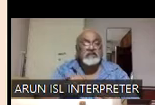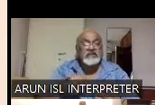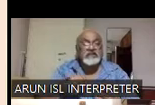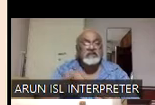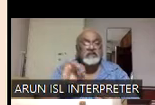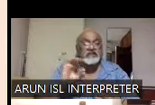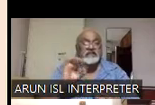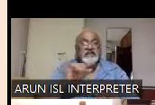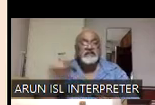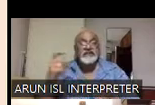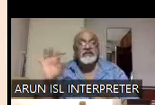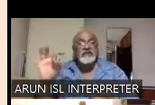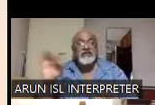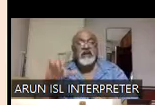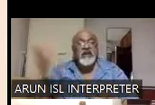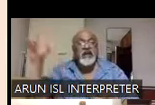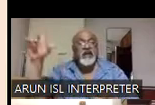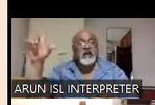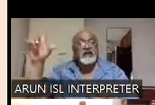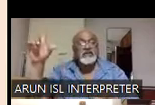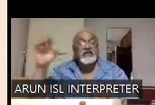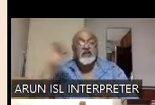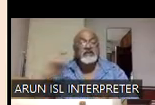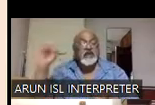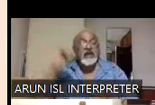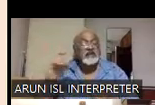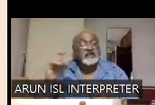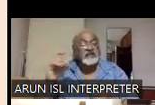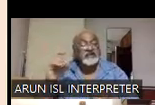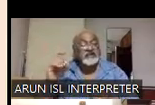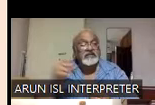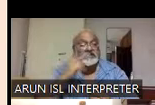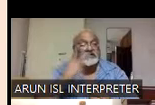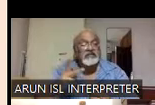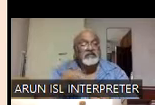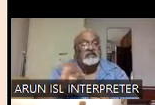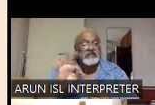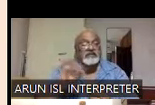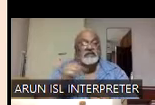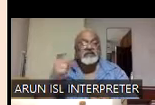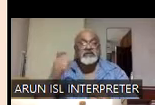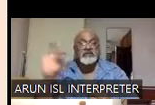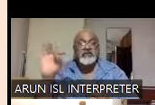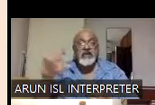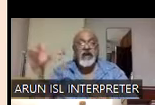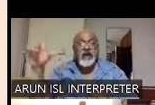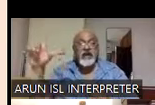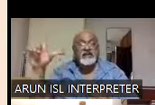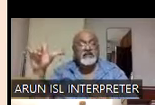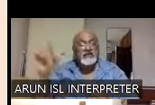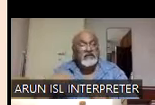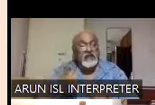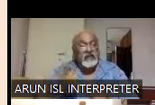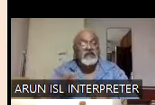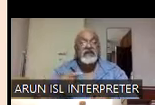lakhs. And now calculate the whole of India and look at that staggering figure. So when we make our policies